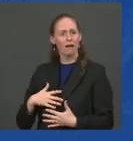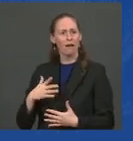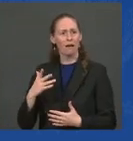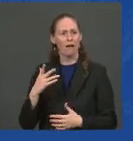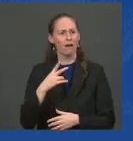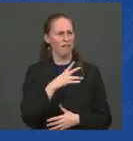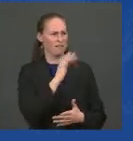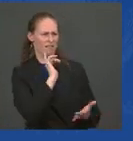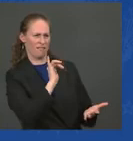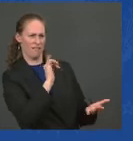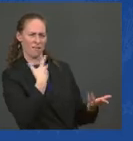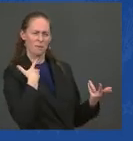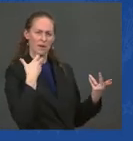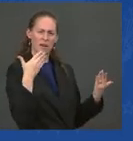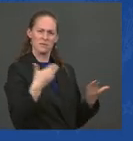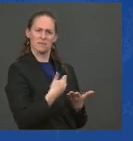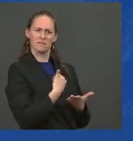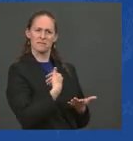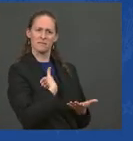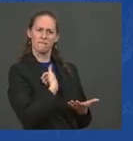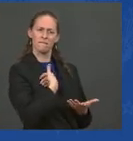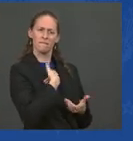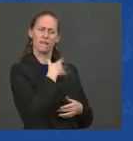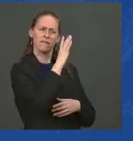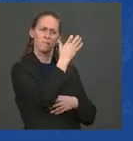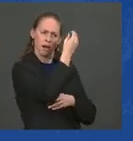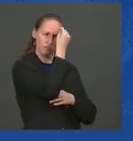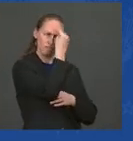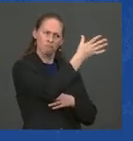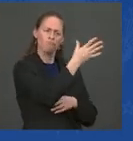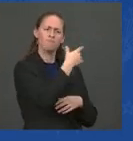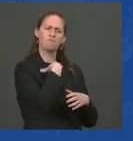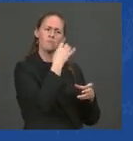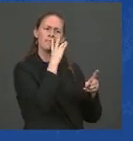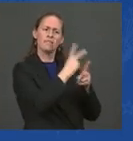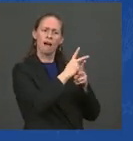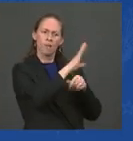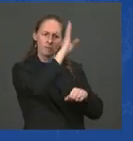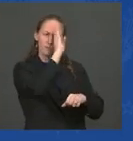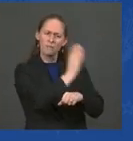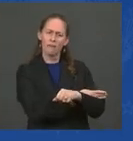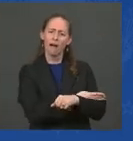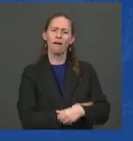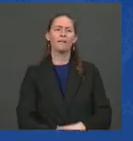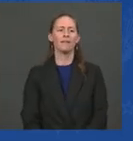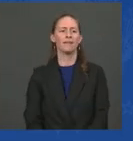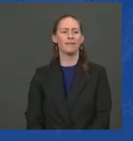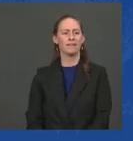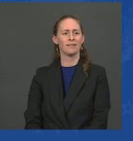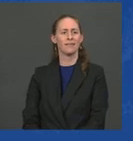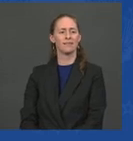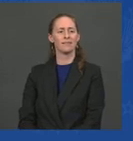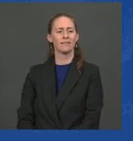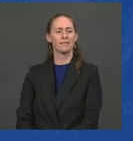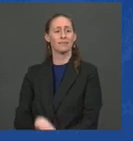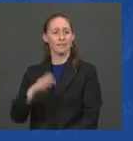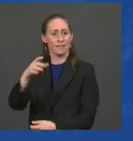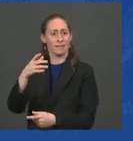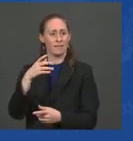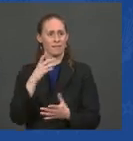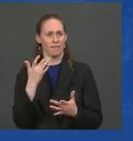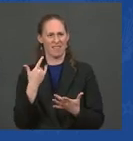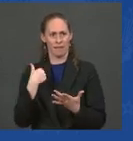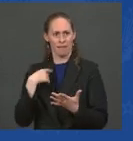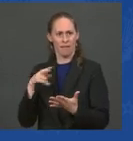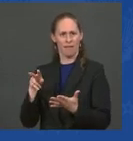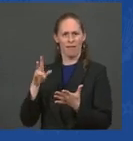myself and tell your son will be taken care of. And in walks the chief of police. I thought, holy God, what did I do? She